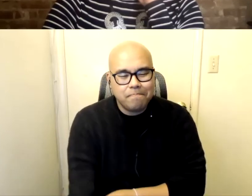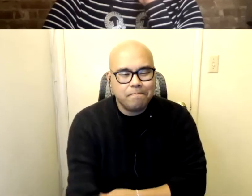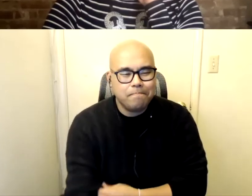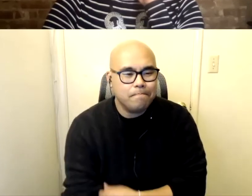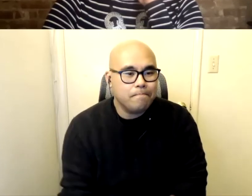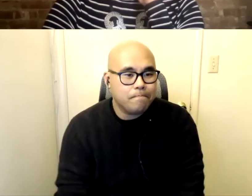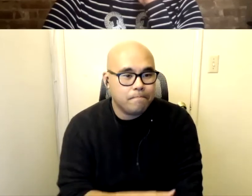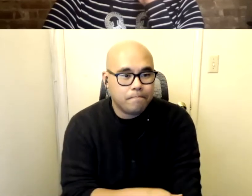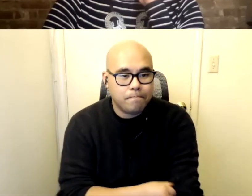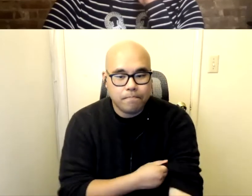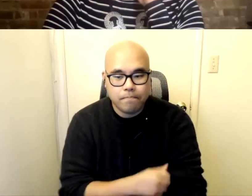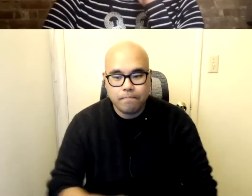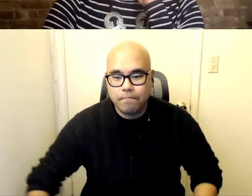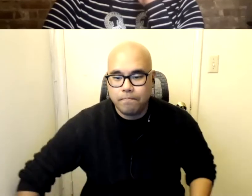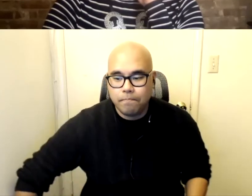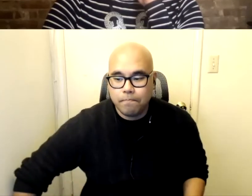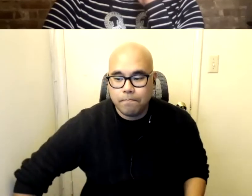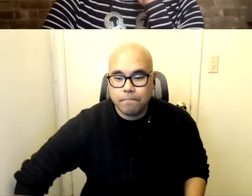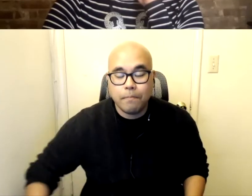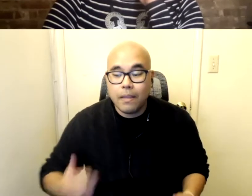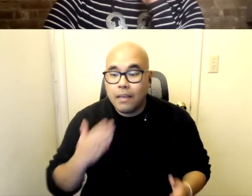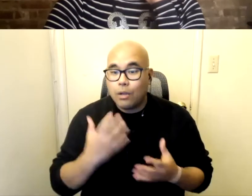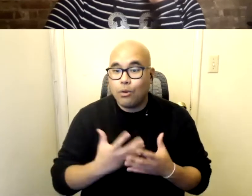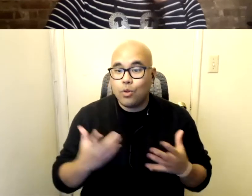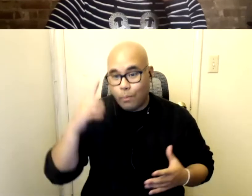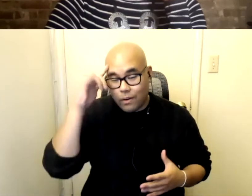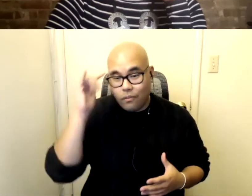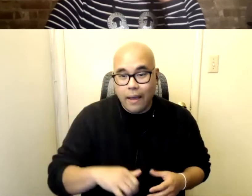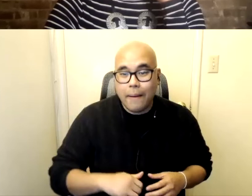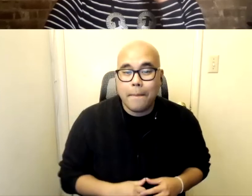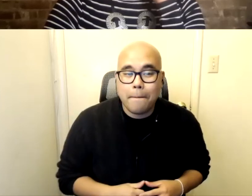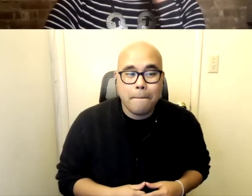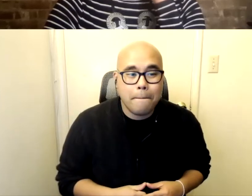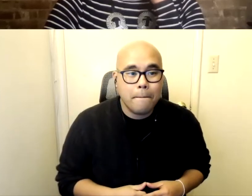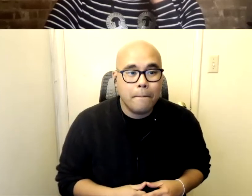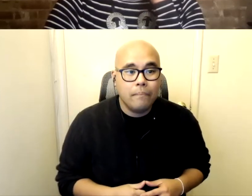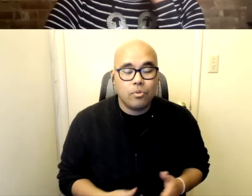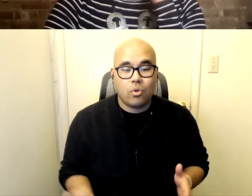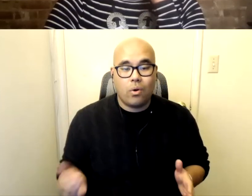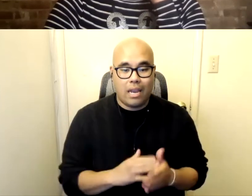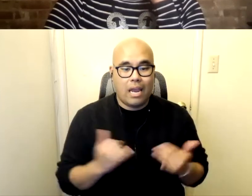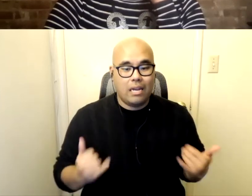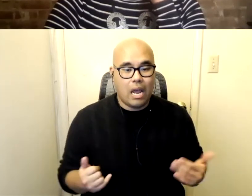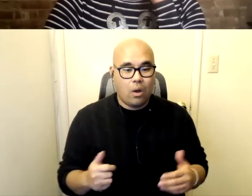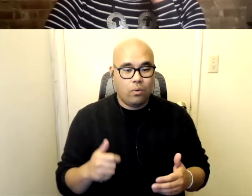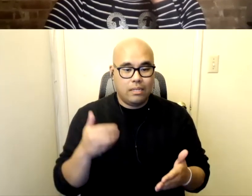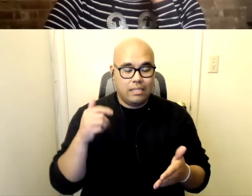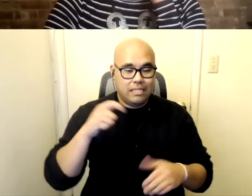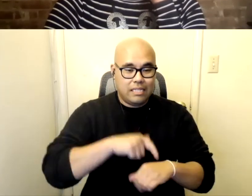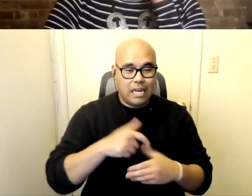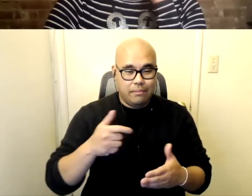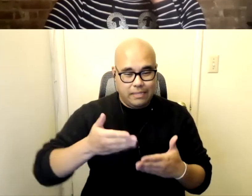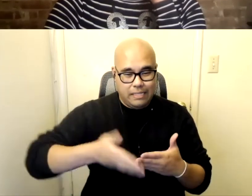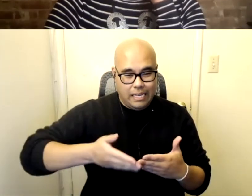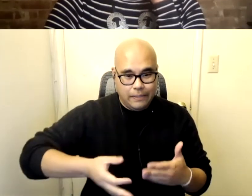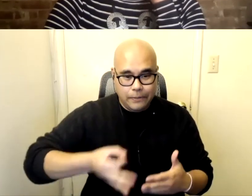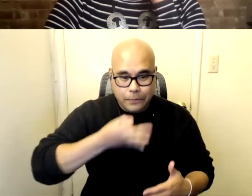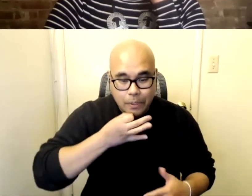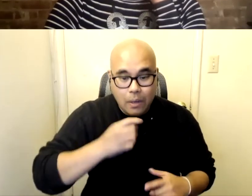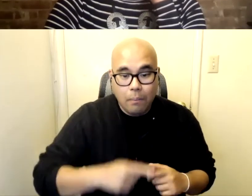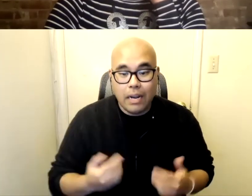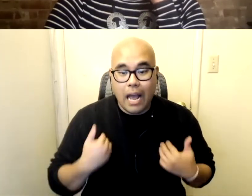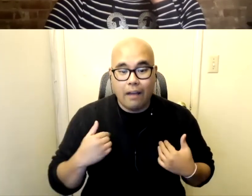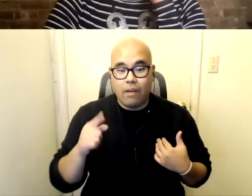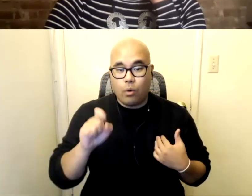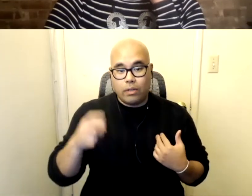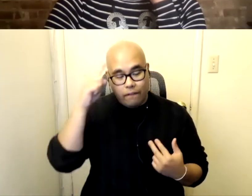okay. Thank you. Thank you so much for that. Again, we're at the end of our time, but I actually have one question for the two of you that